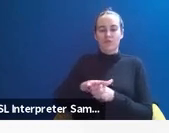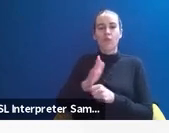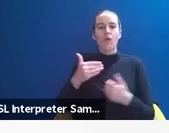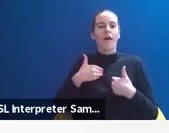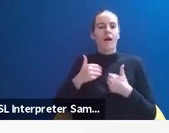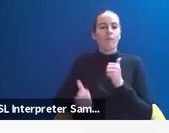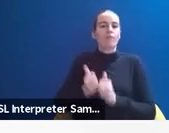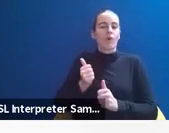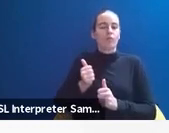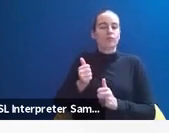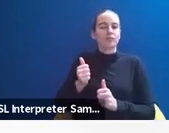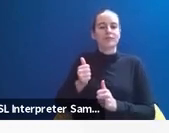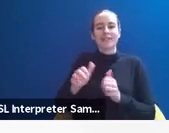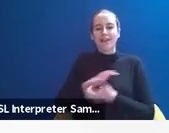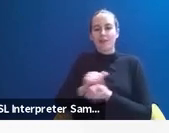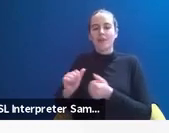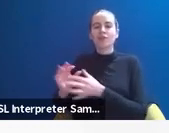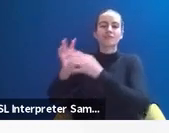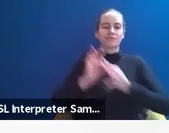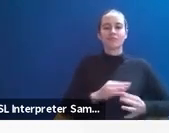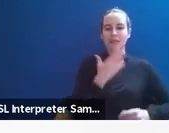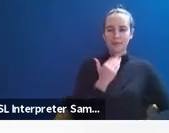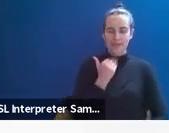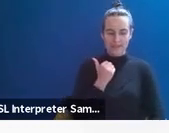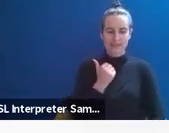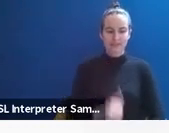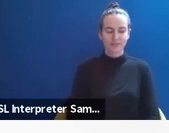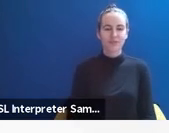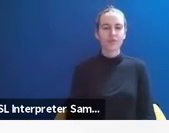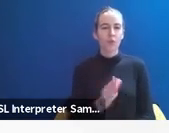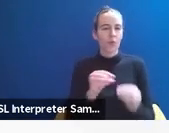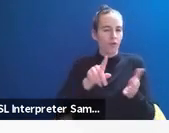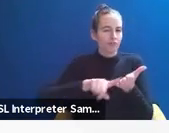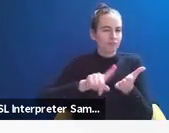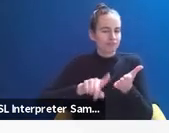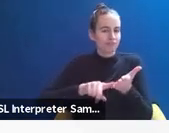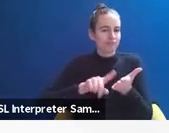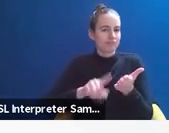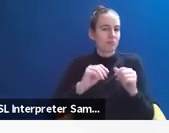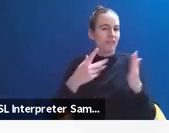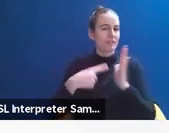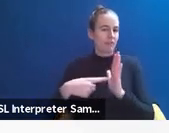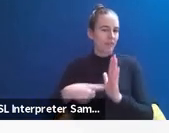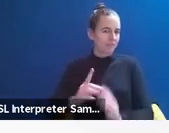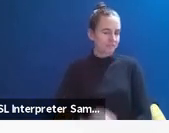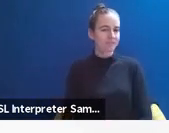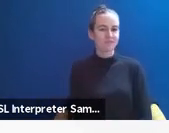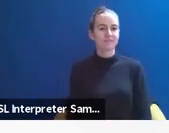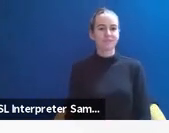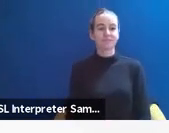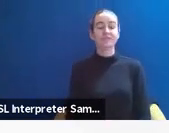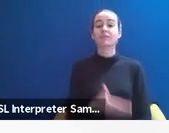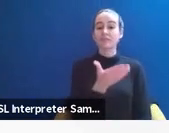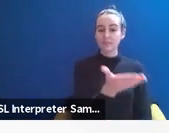damage relative to diabetes. We'll explore this a little bit more closely with an example. So here we see